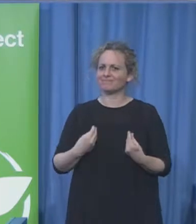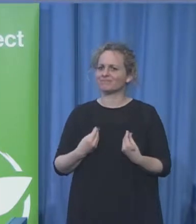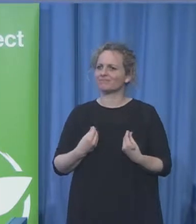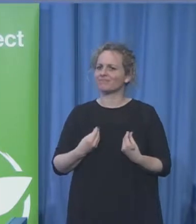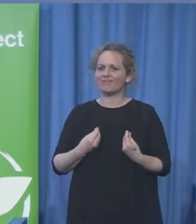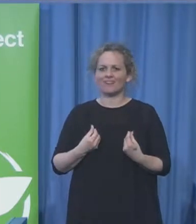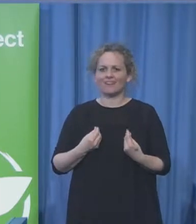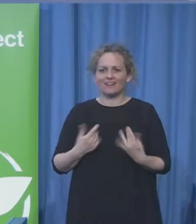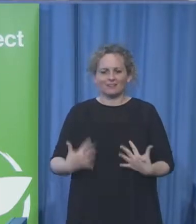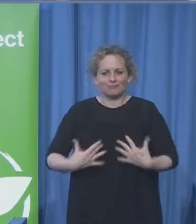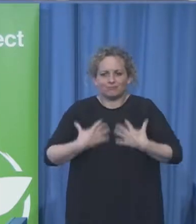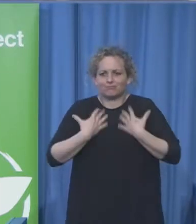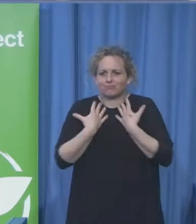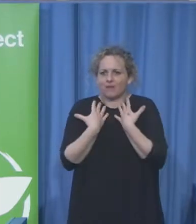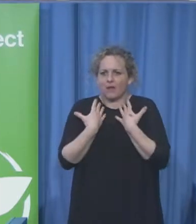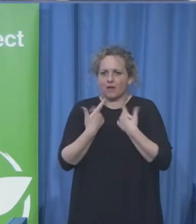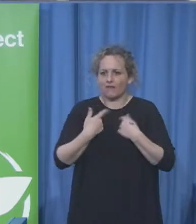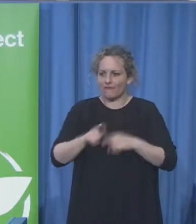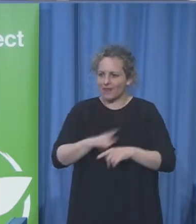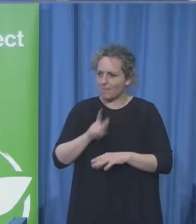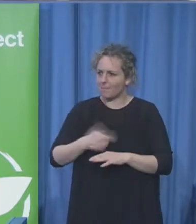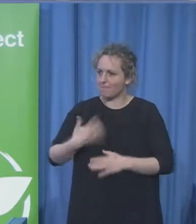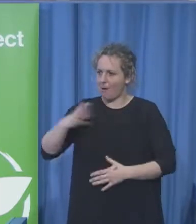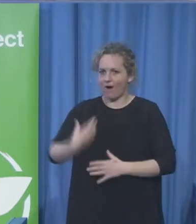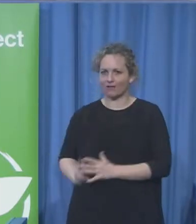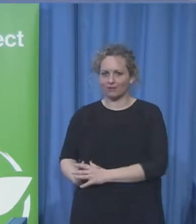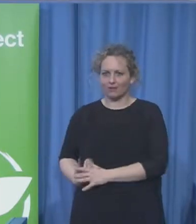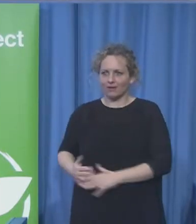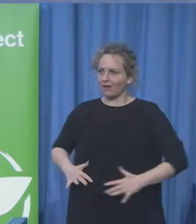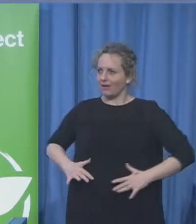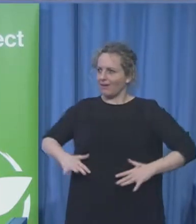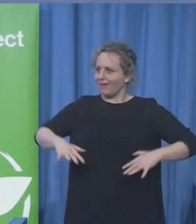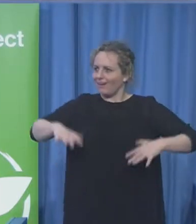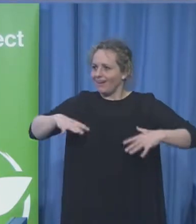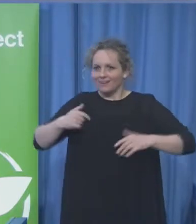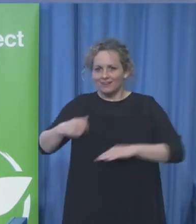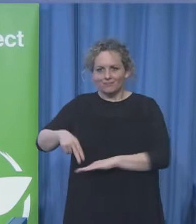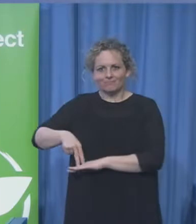are designed can trickle down to the micro level and how we can scale up